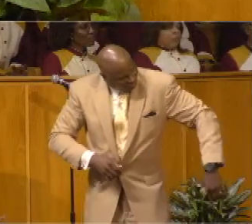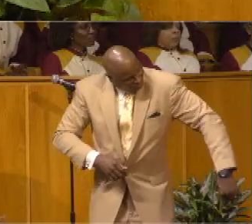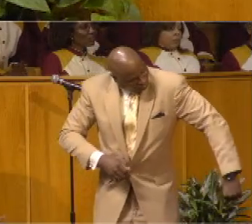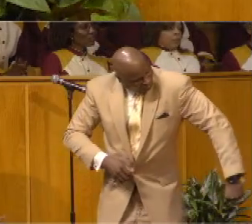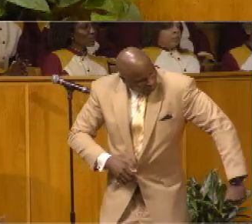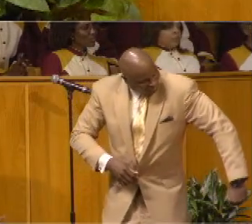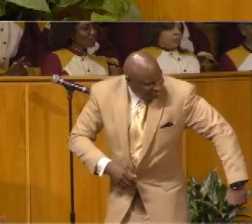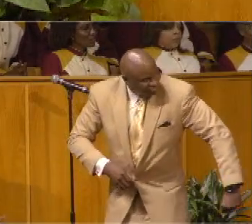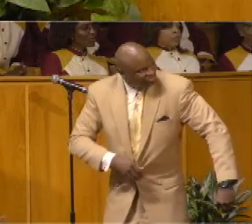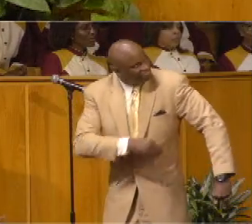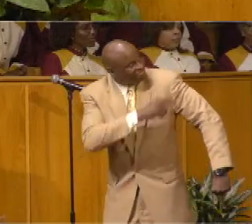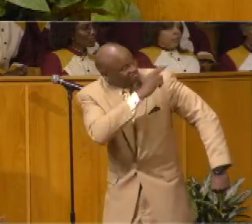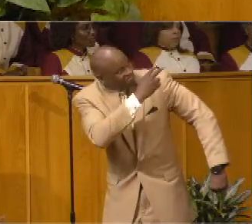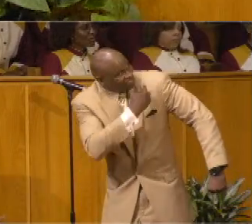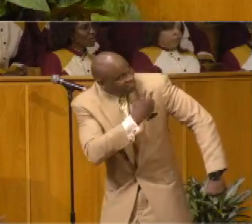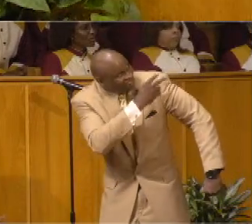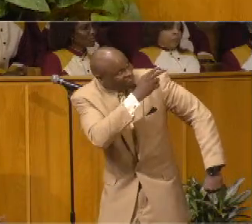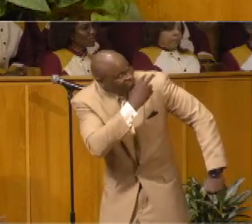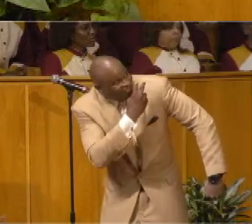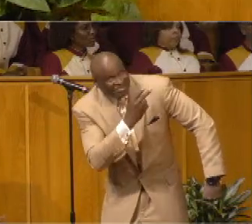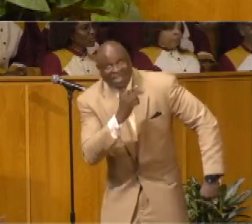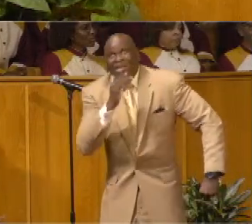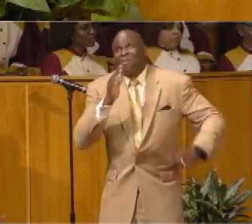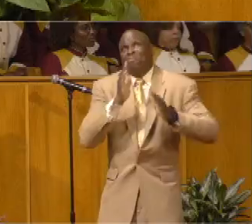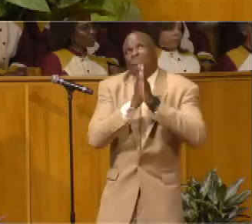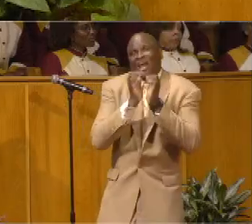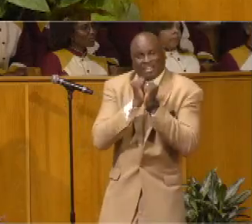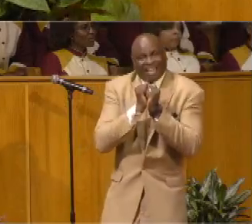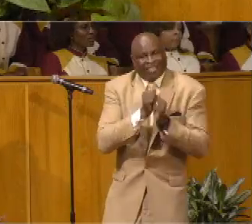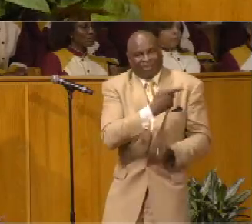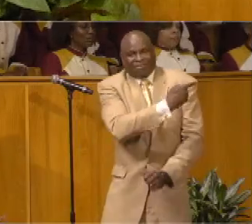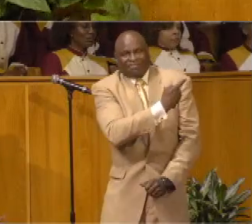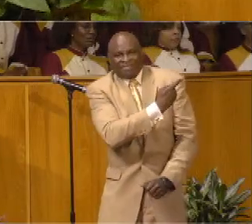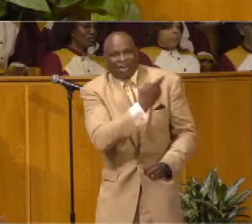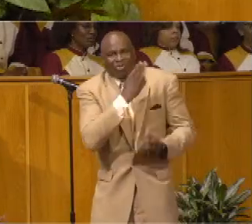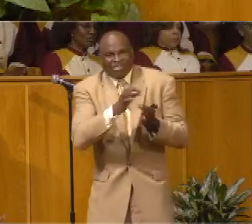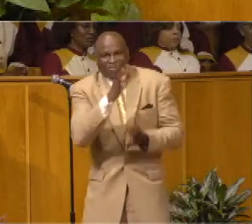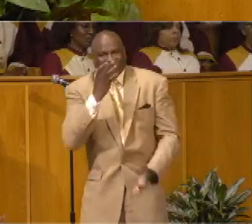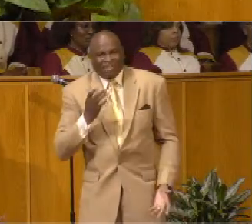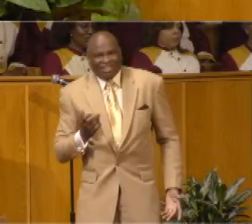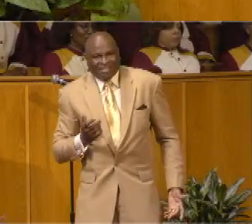with you and intercede in your prayers.